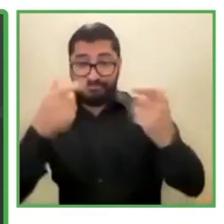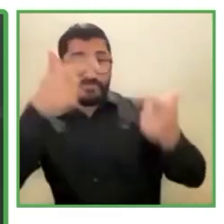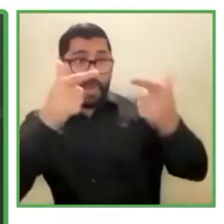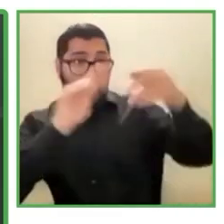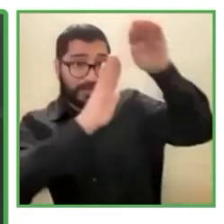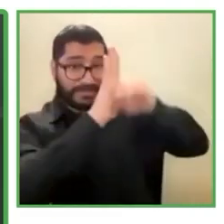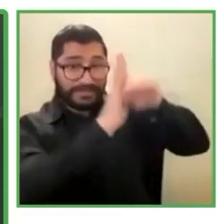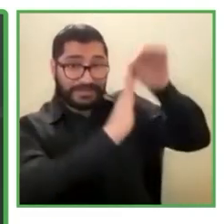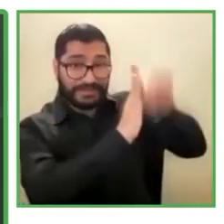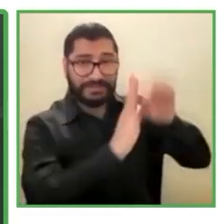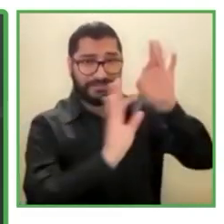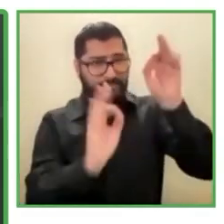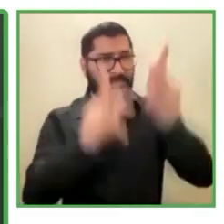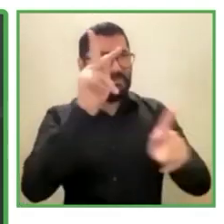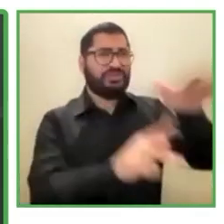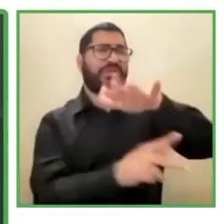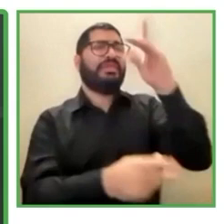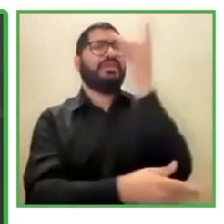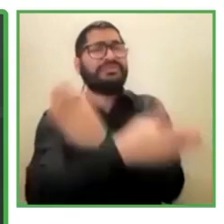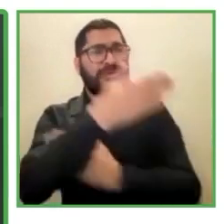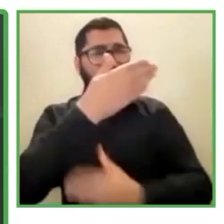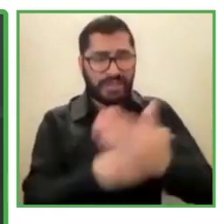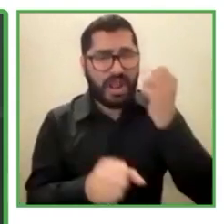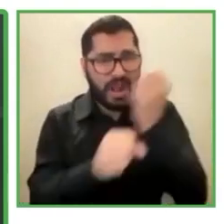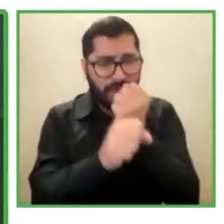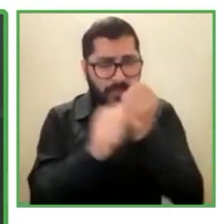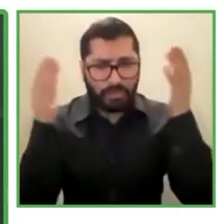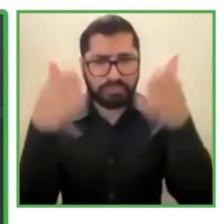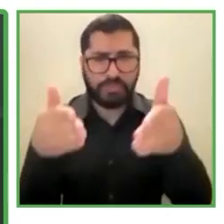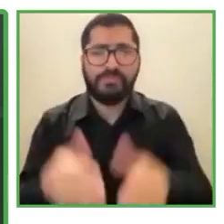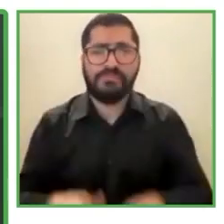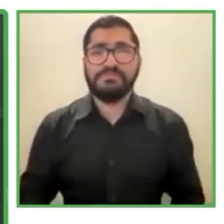to generate policies for people living with disability.